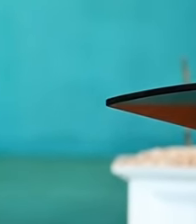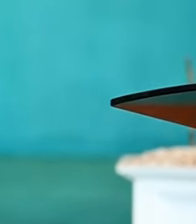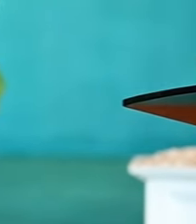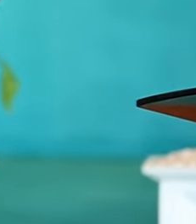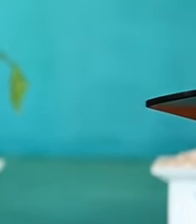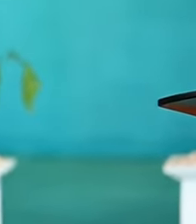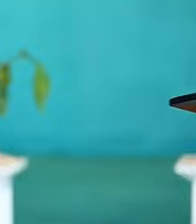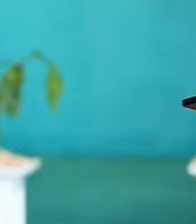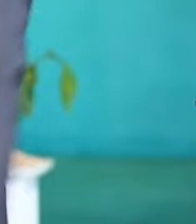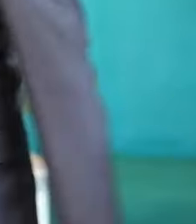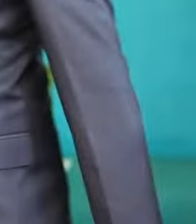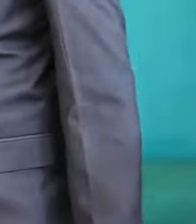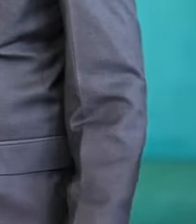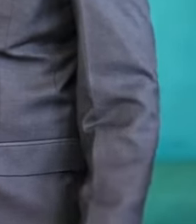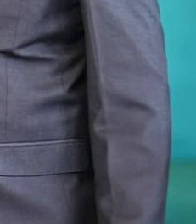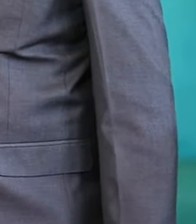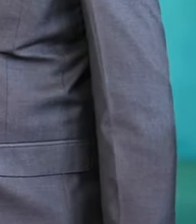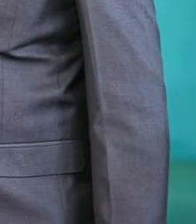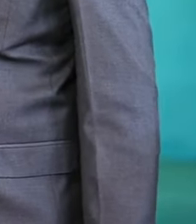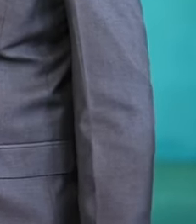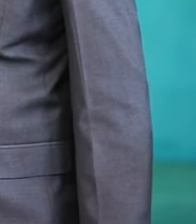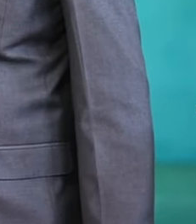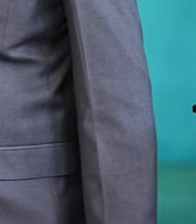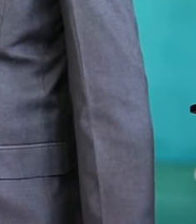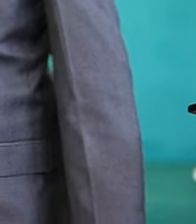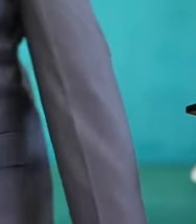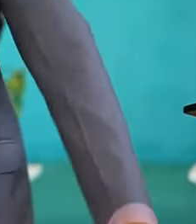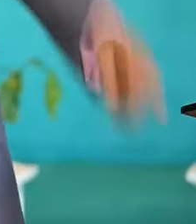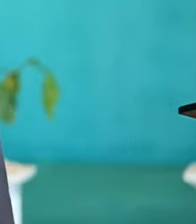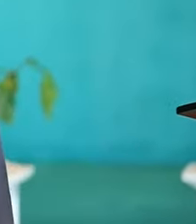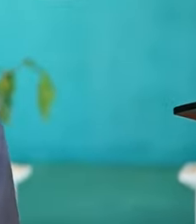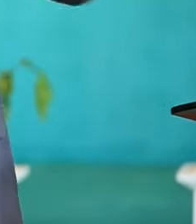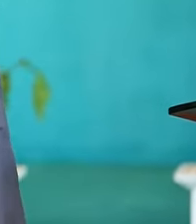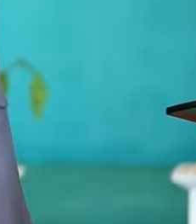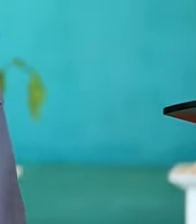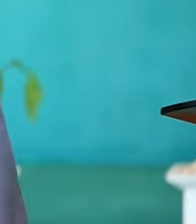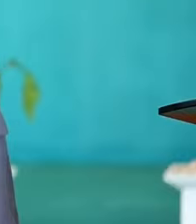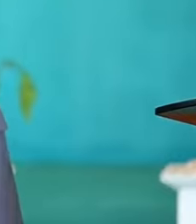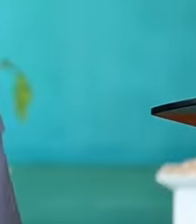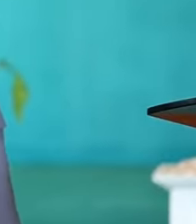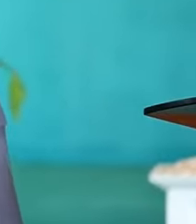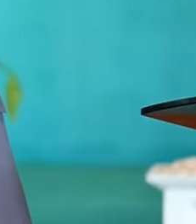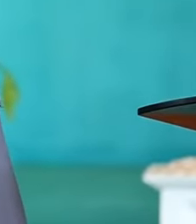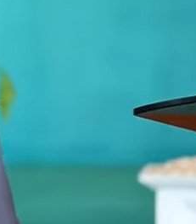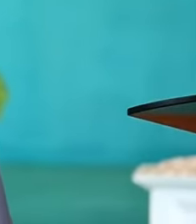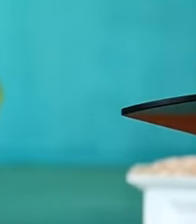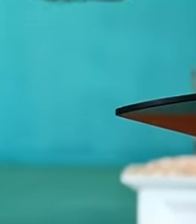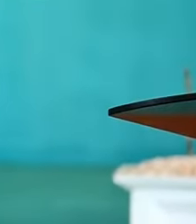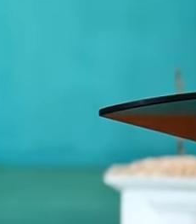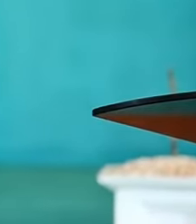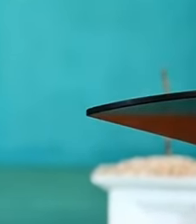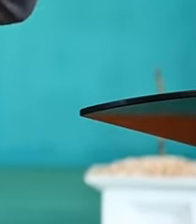It is not trying harder. No. It is realizing how loving